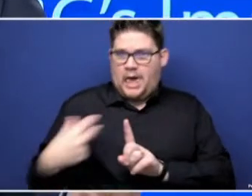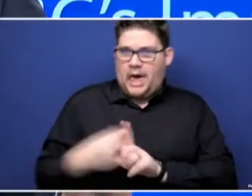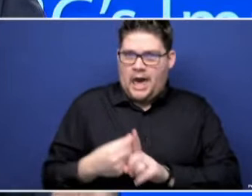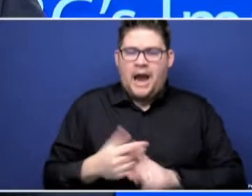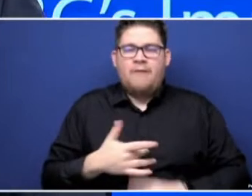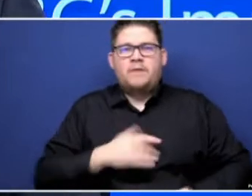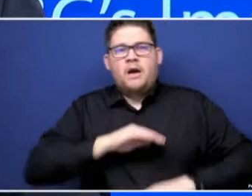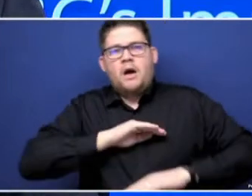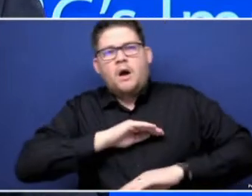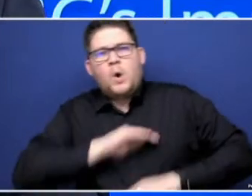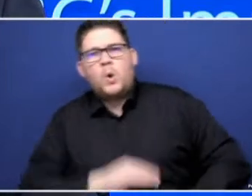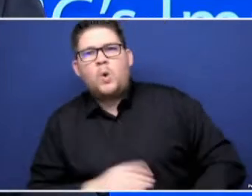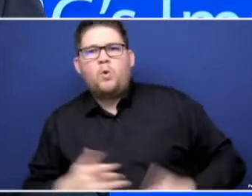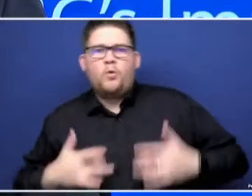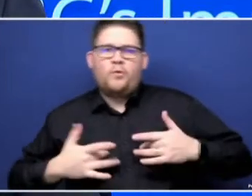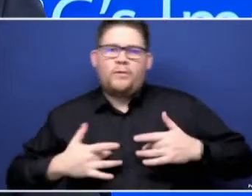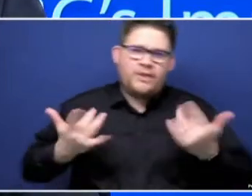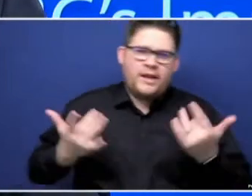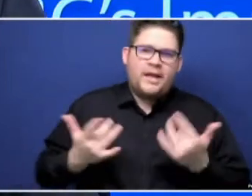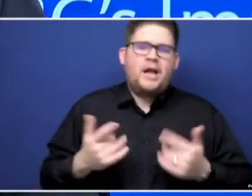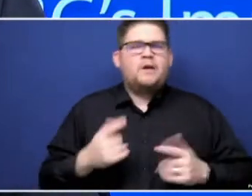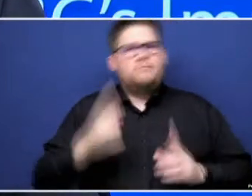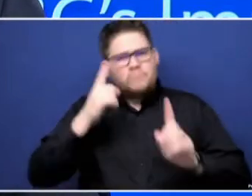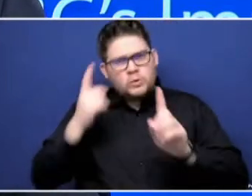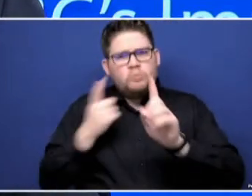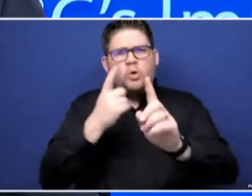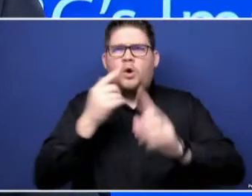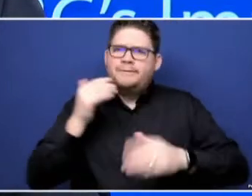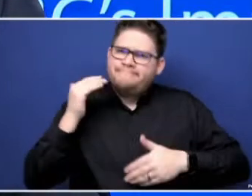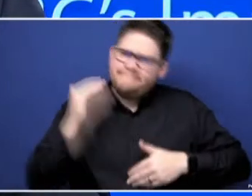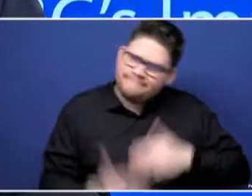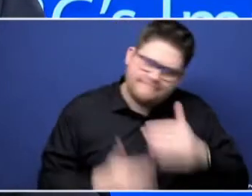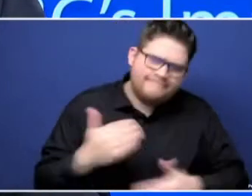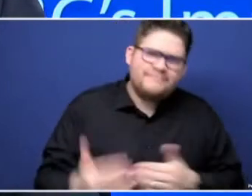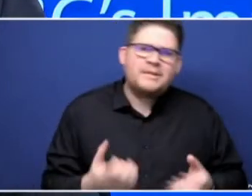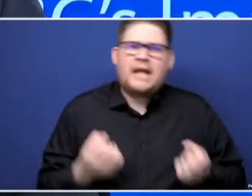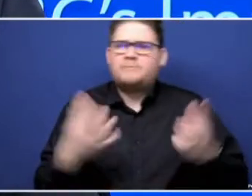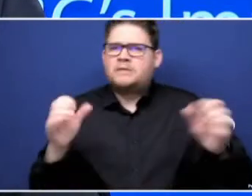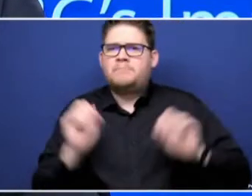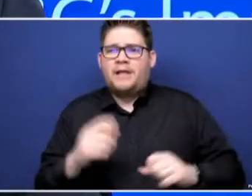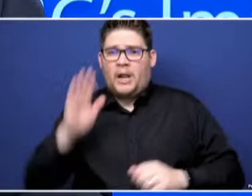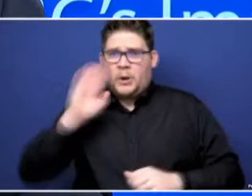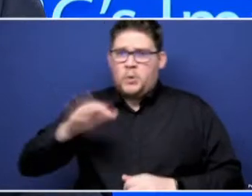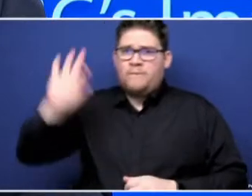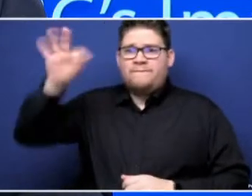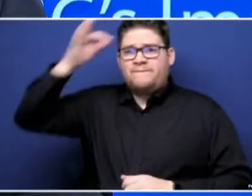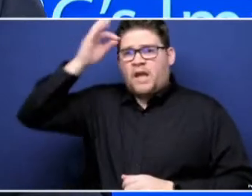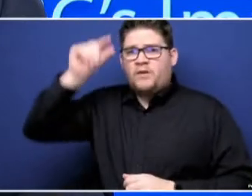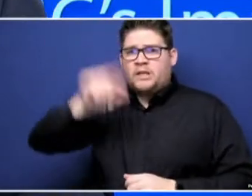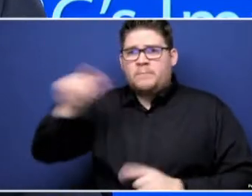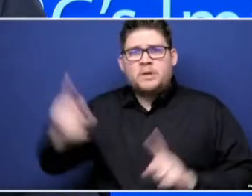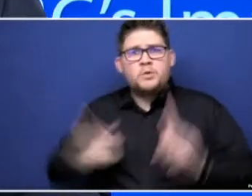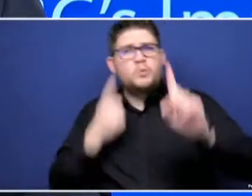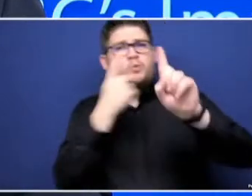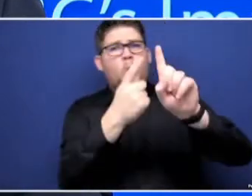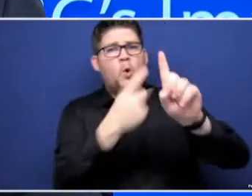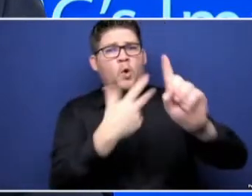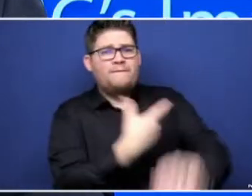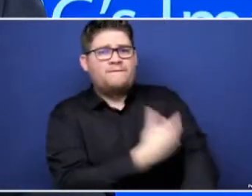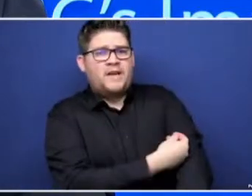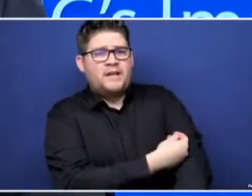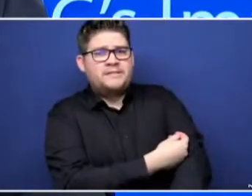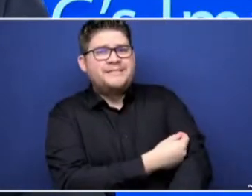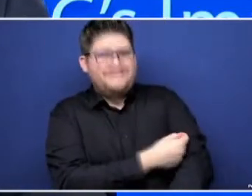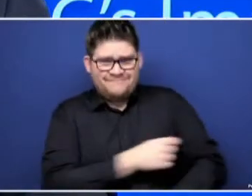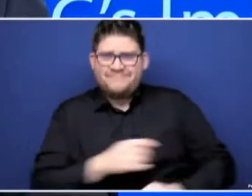in the program, the 200,000 individuals that Dr. Ballem referenced. But I think the counsel